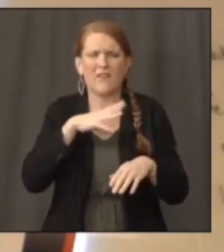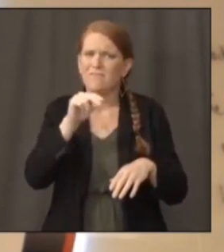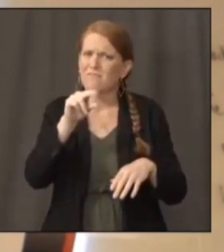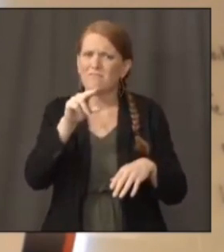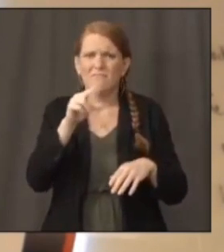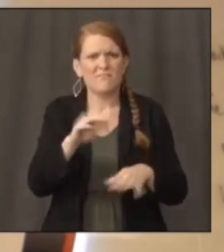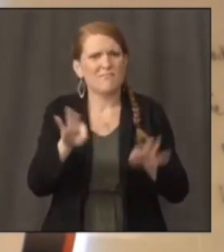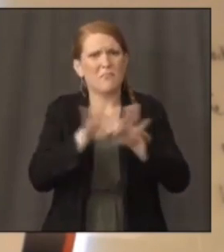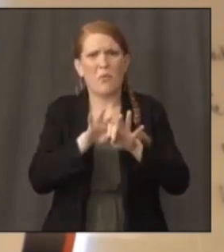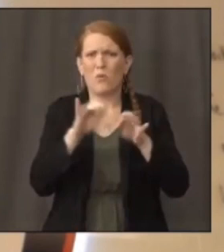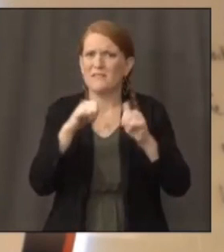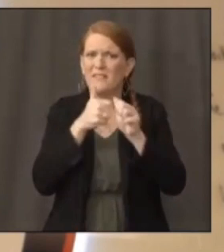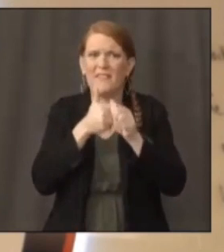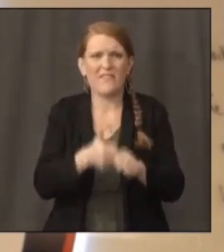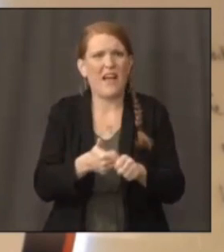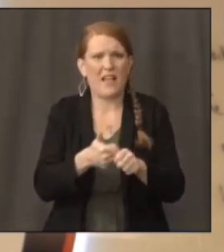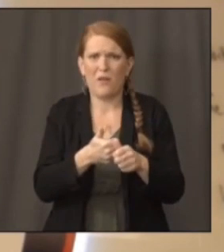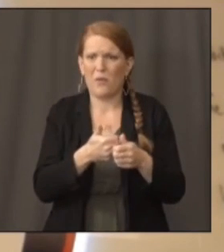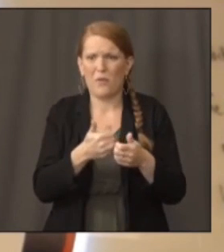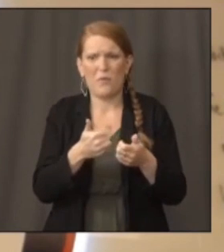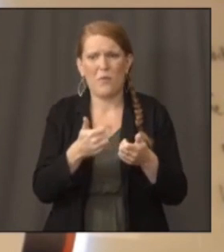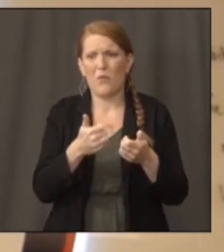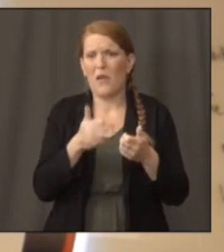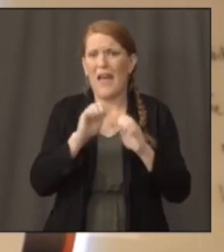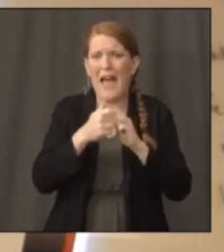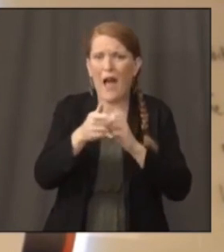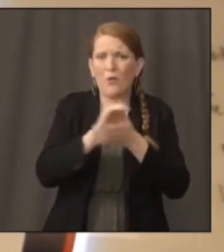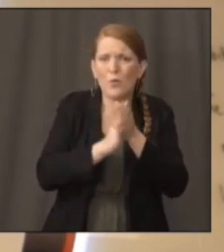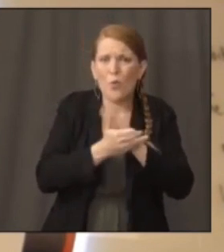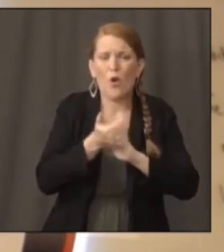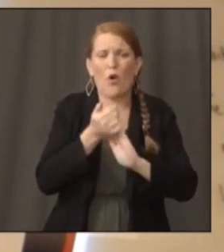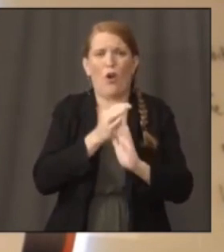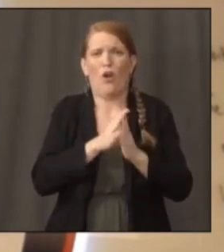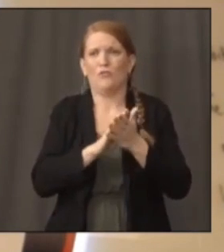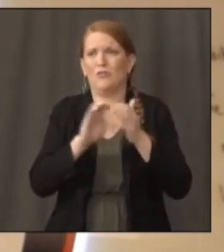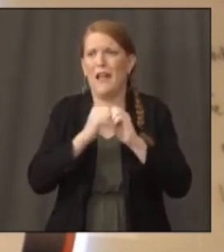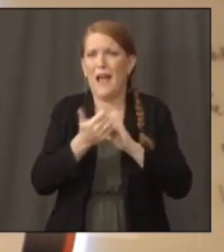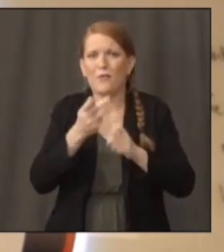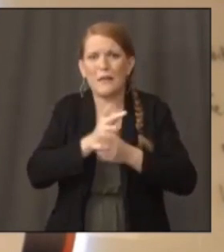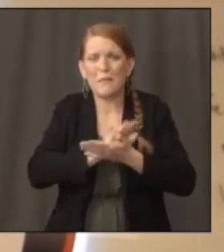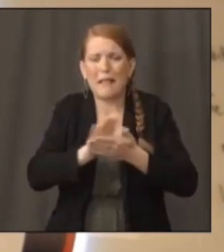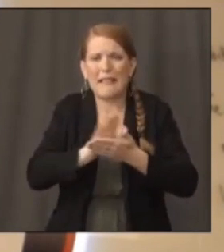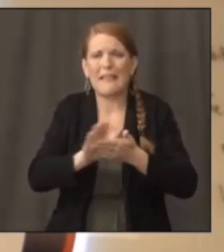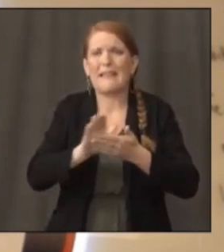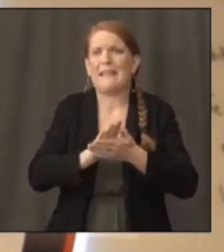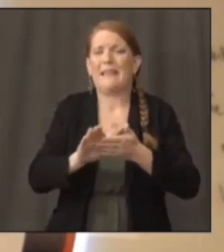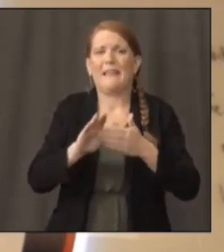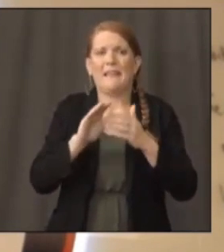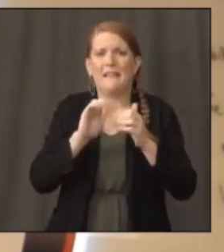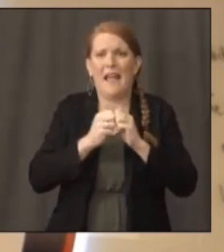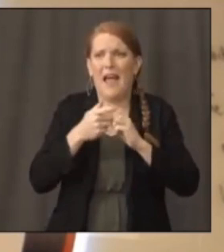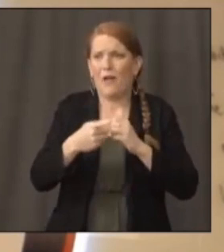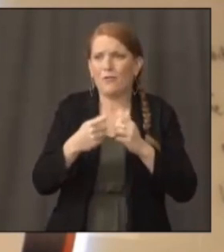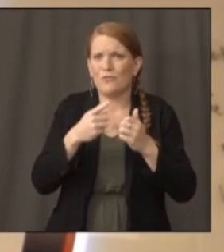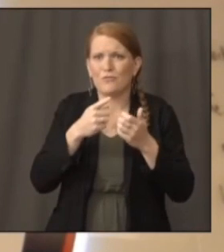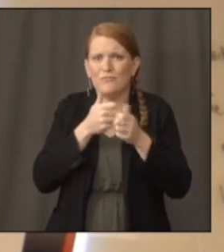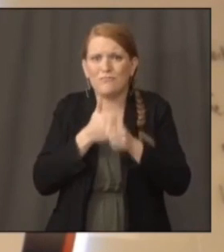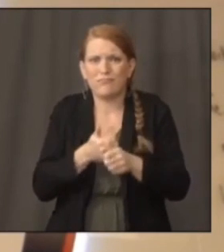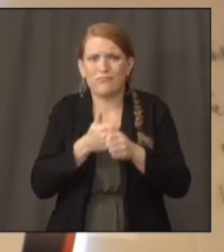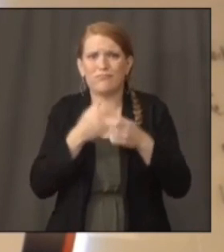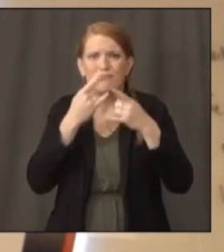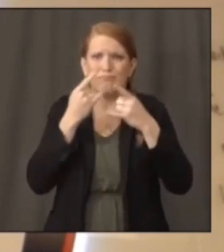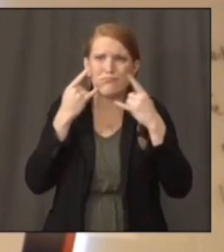about the choices we make in terms of hygiene, and protecting those most